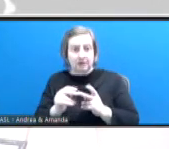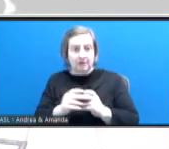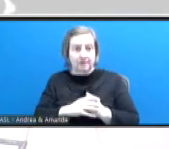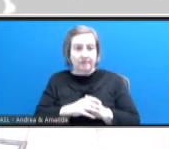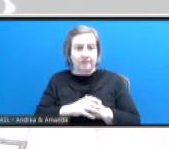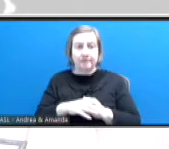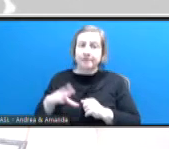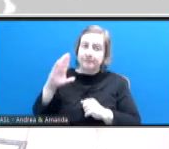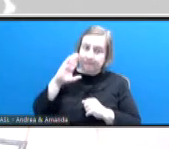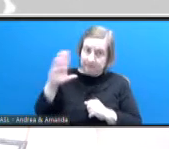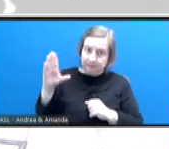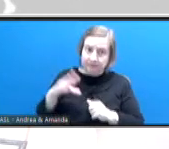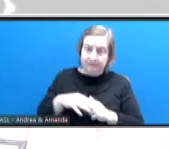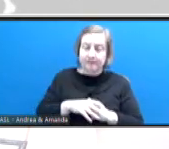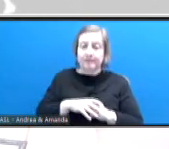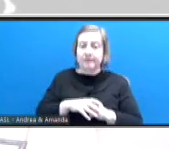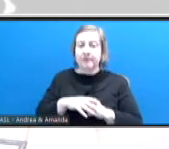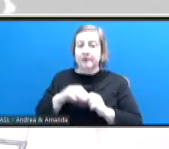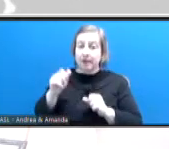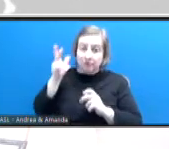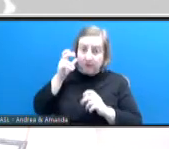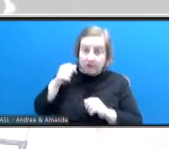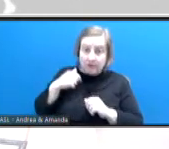Hi, can you hear me?